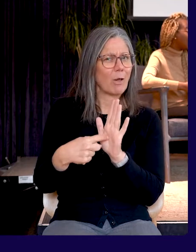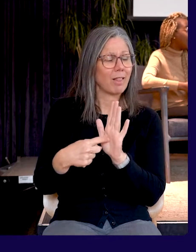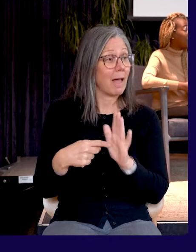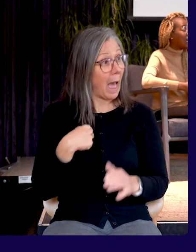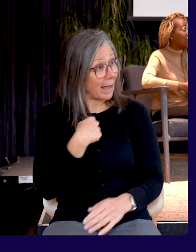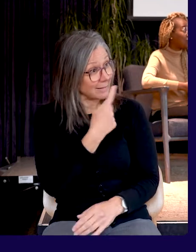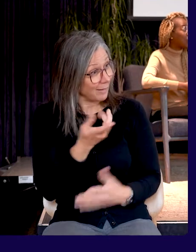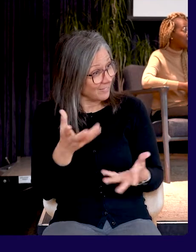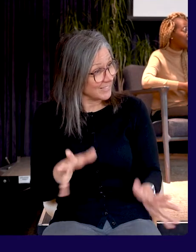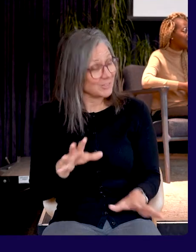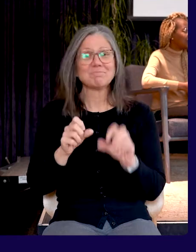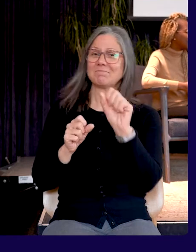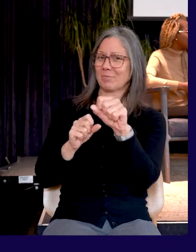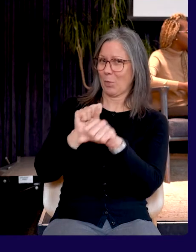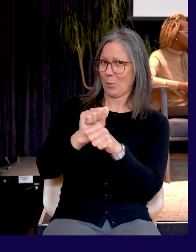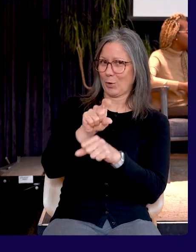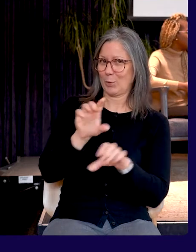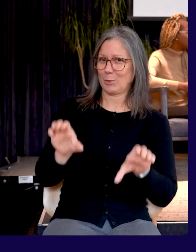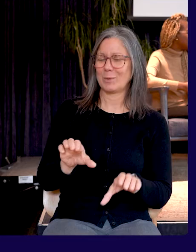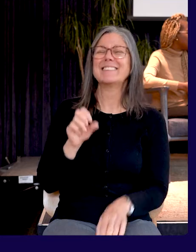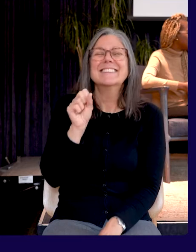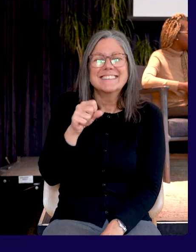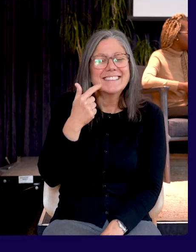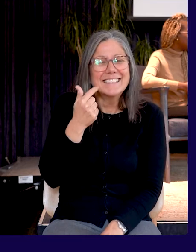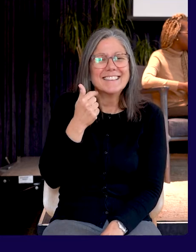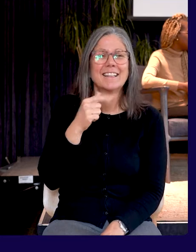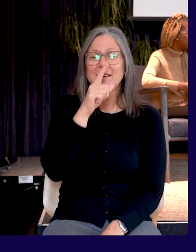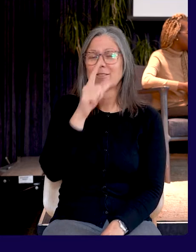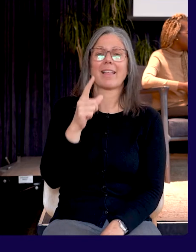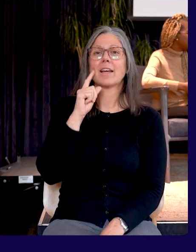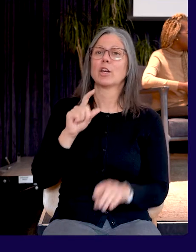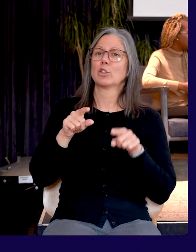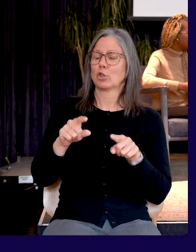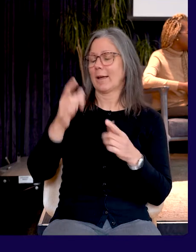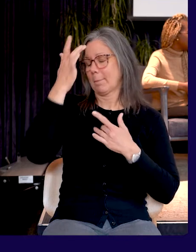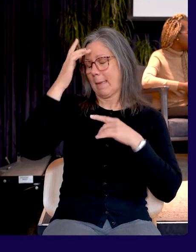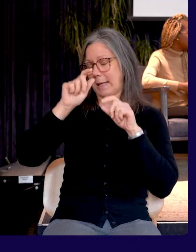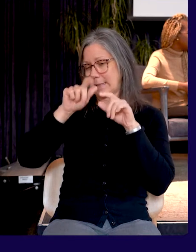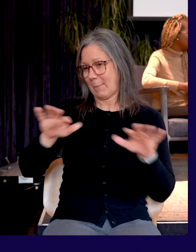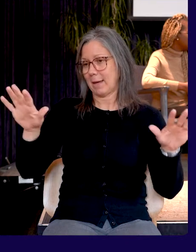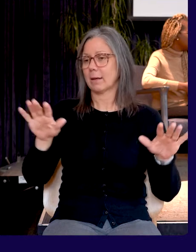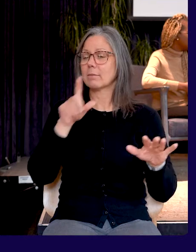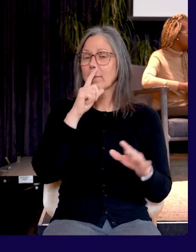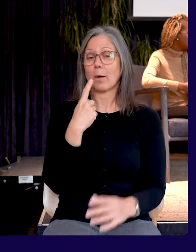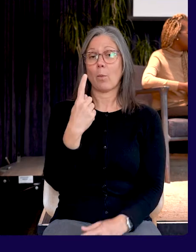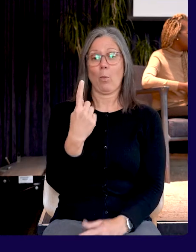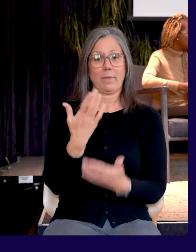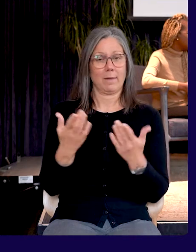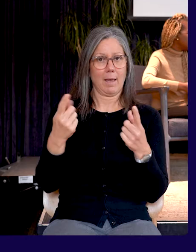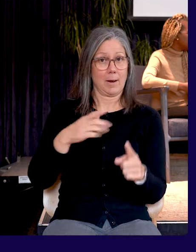you about that? About the kind of work that you are doing. Yes, I found at the top of the pandemic that one of the dynamics in my home